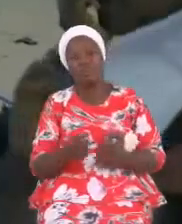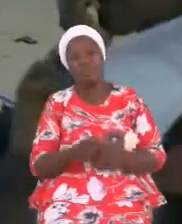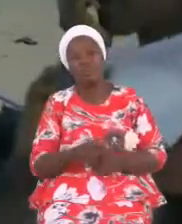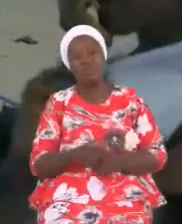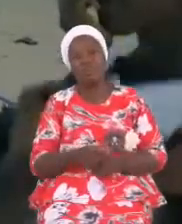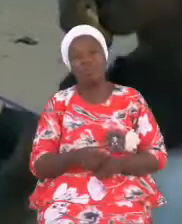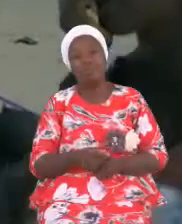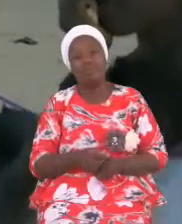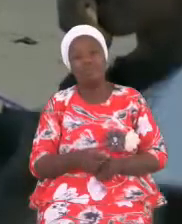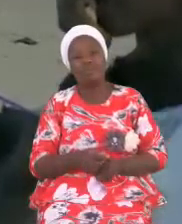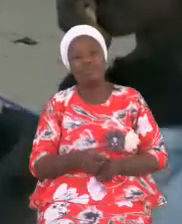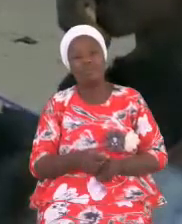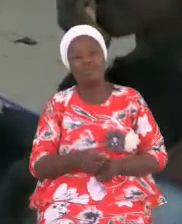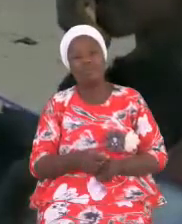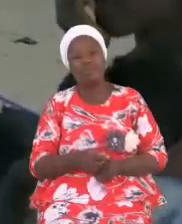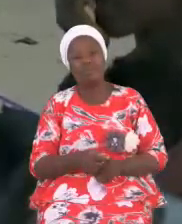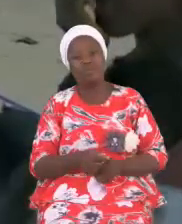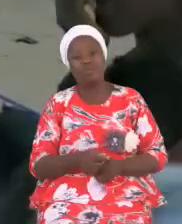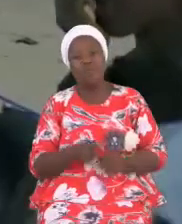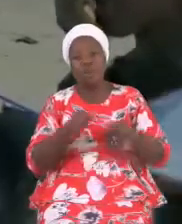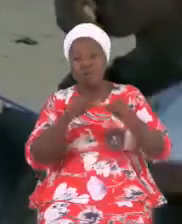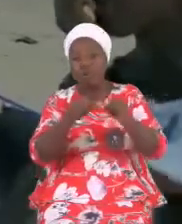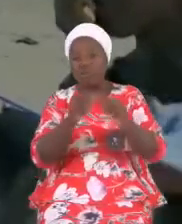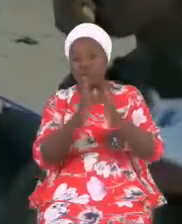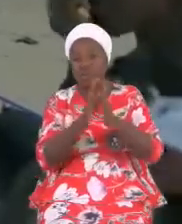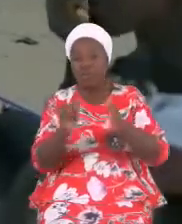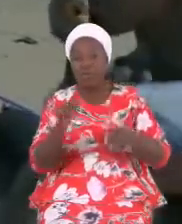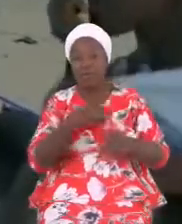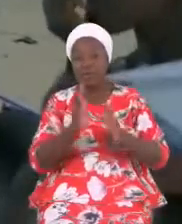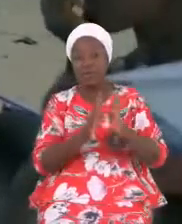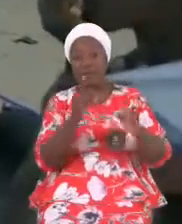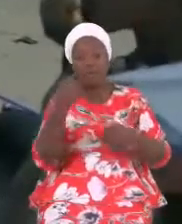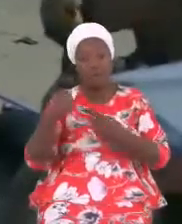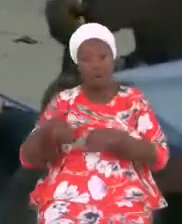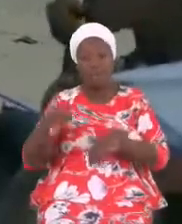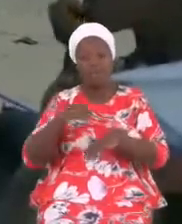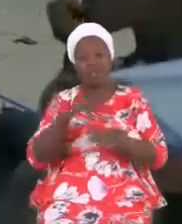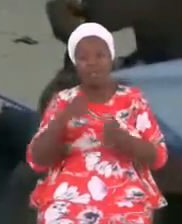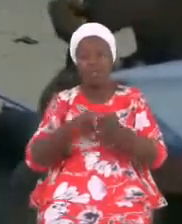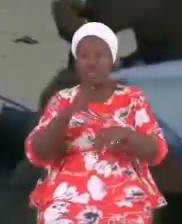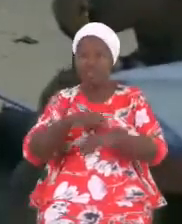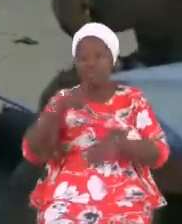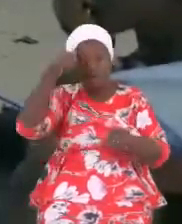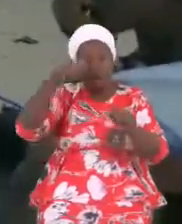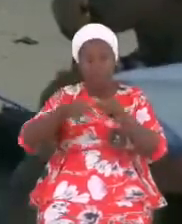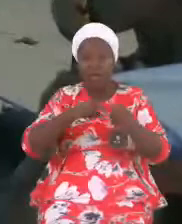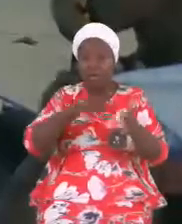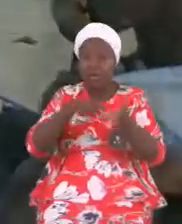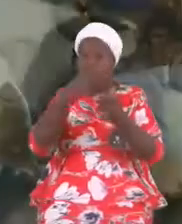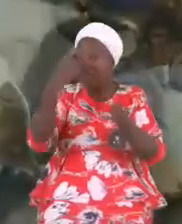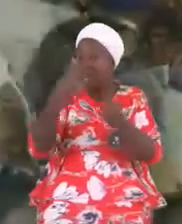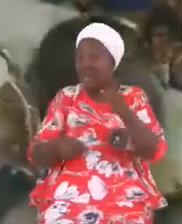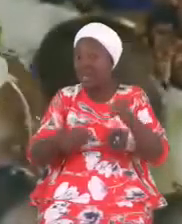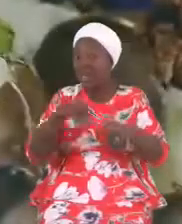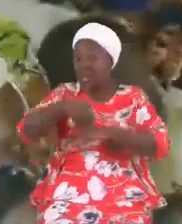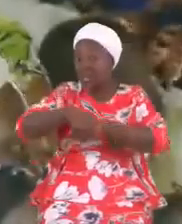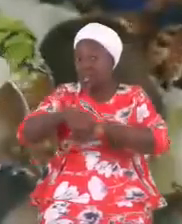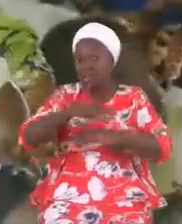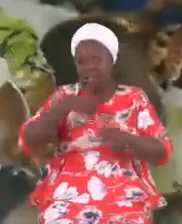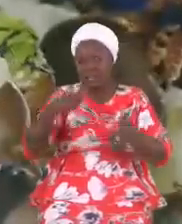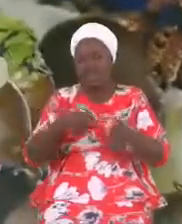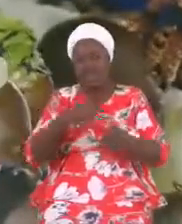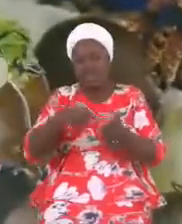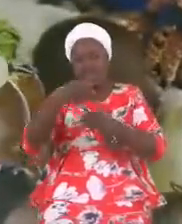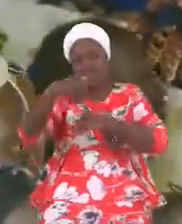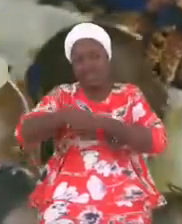Keep on praying and preparing your hearts at this time. This is the last night, and tonight you